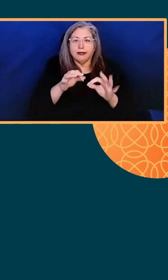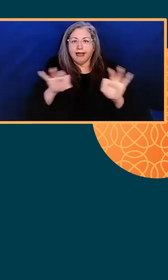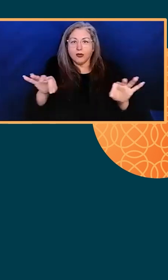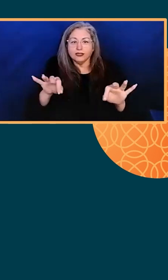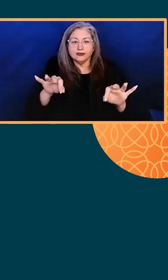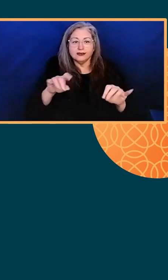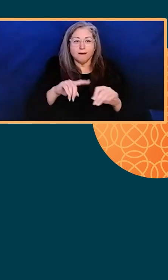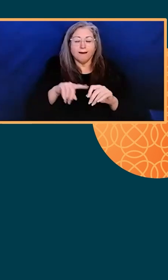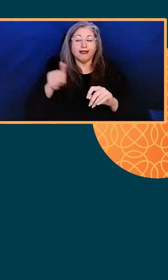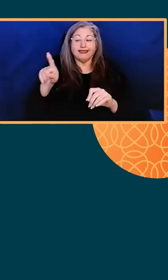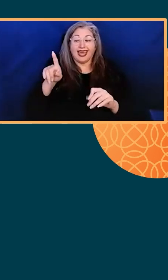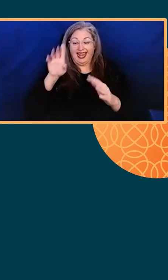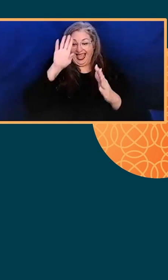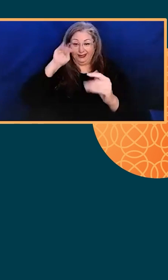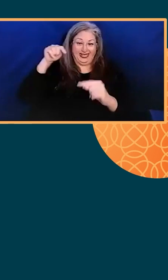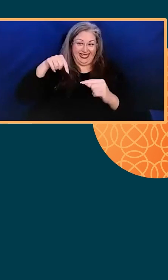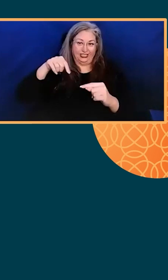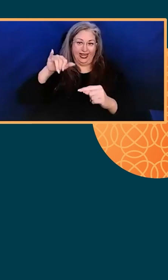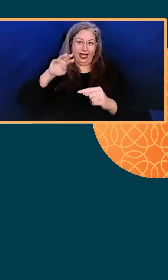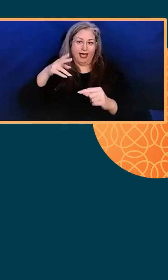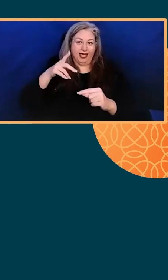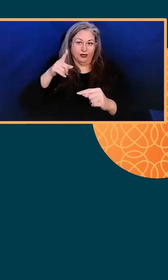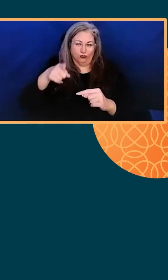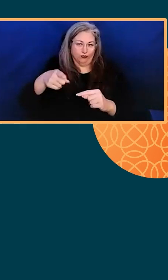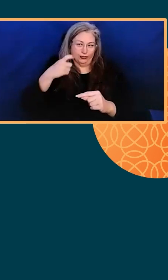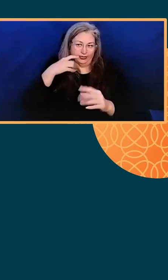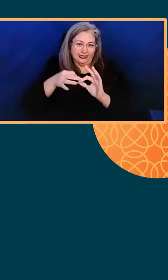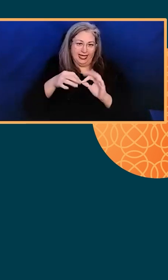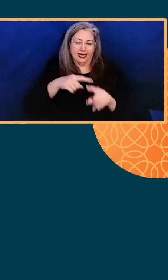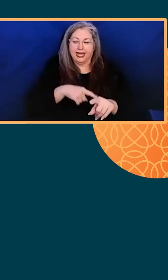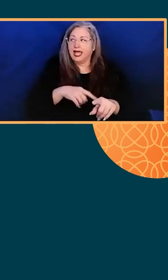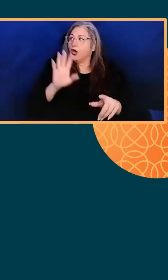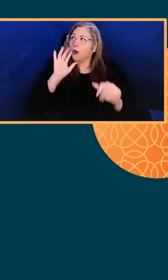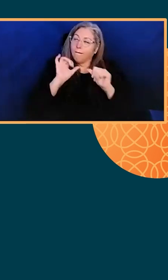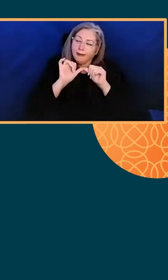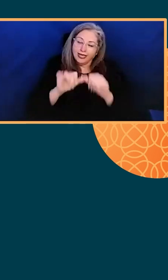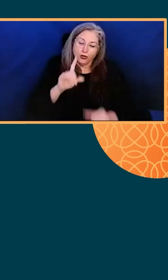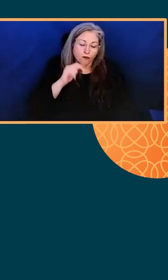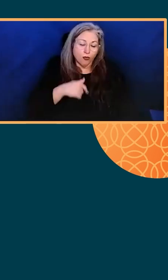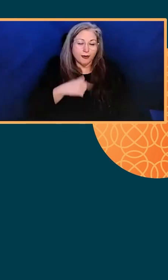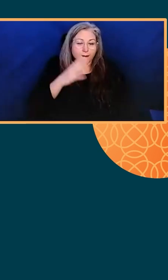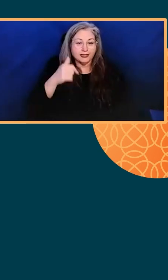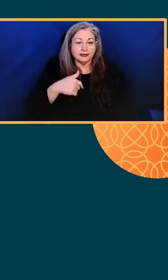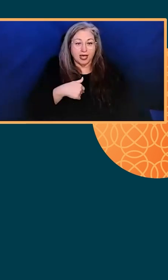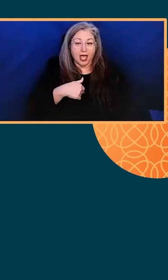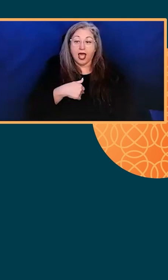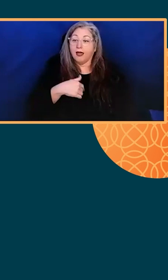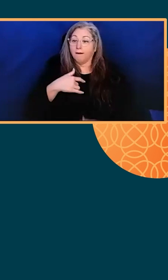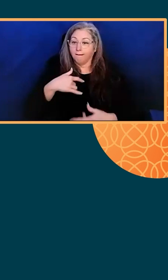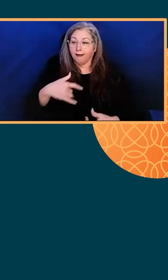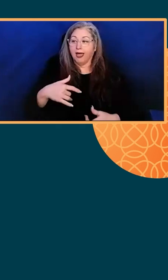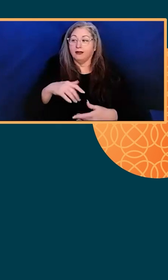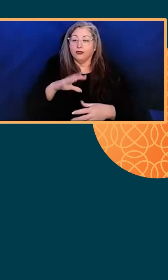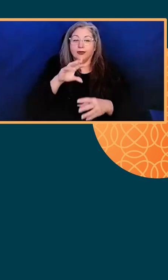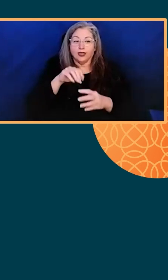it's that expectation part. I think, Micah, to your point, it will be continual for me because I will fall into that